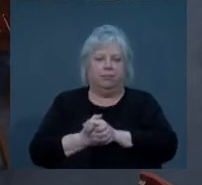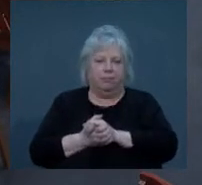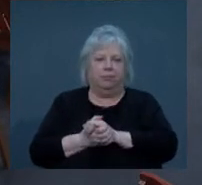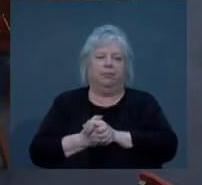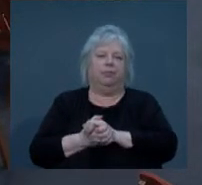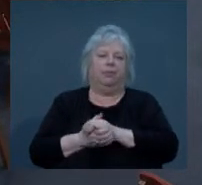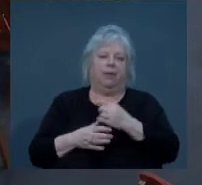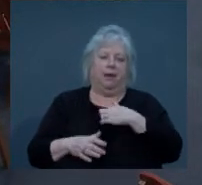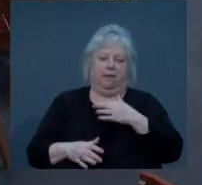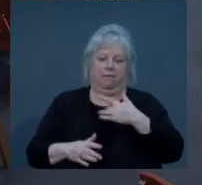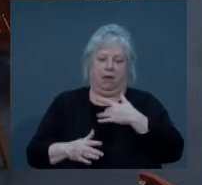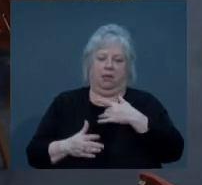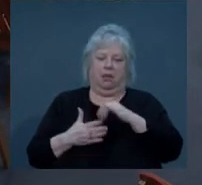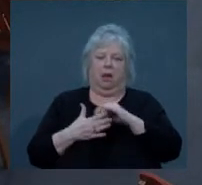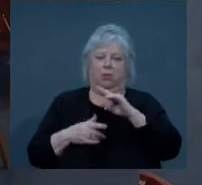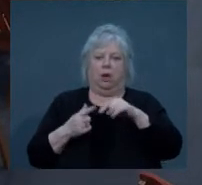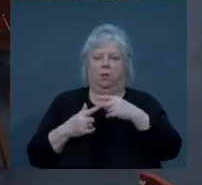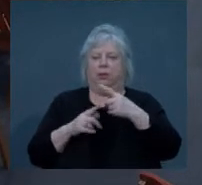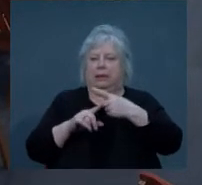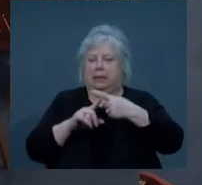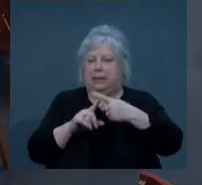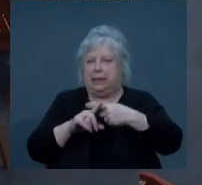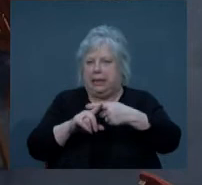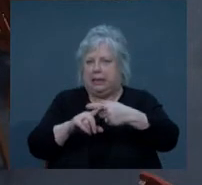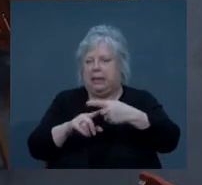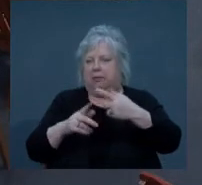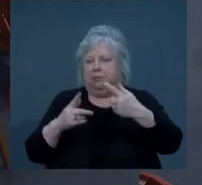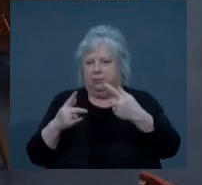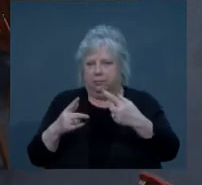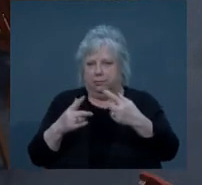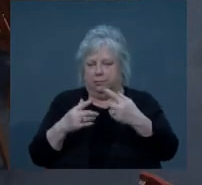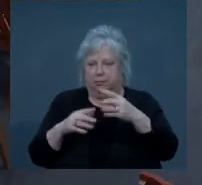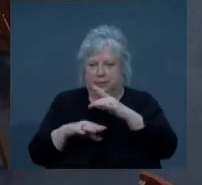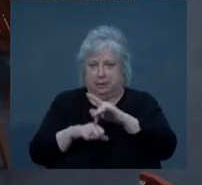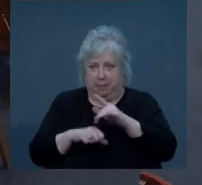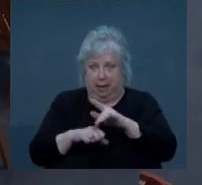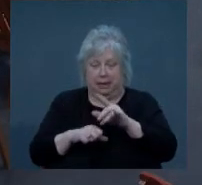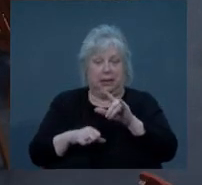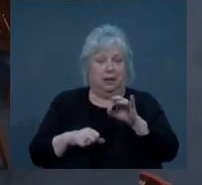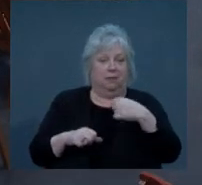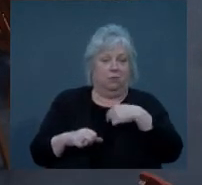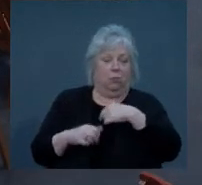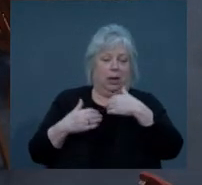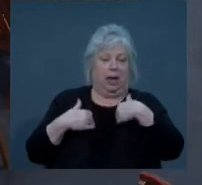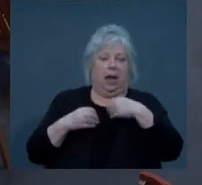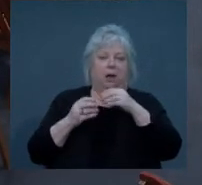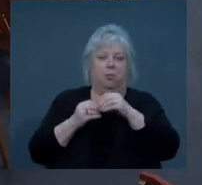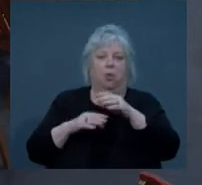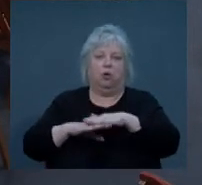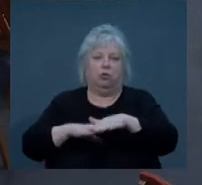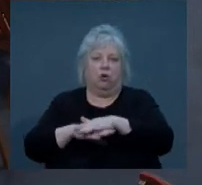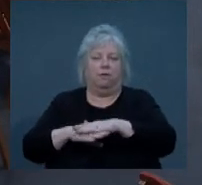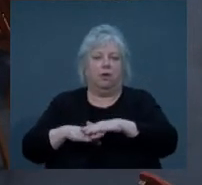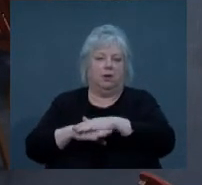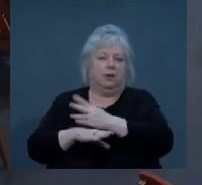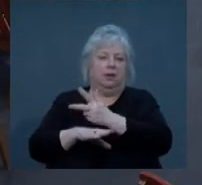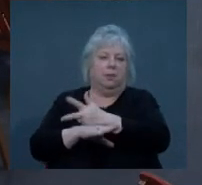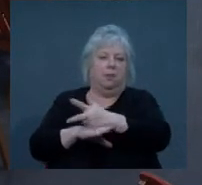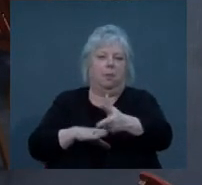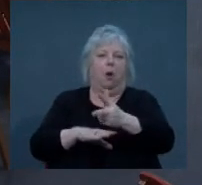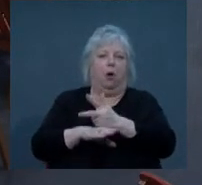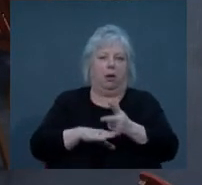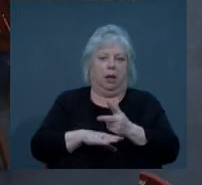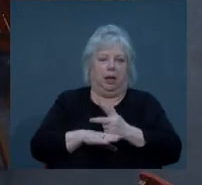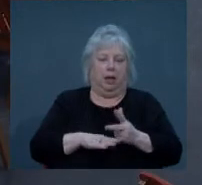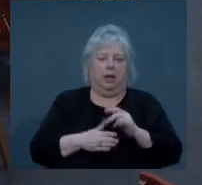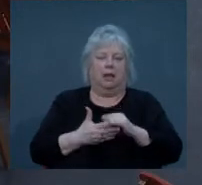when I was leasing space in downtown Little Rock, if we had more surface parking that wasn't